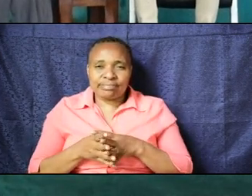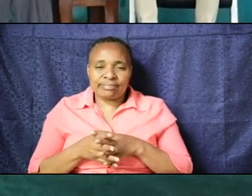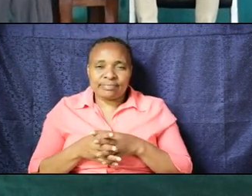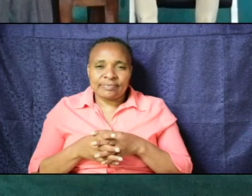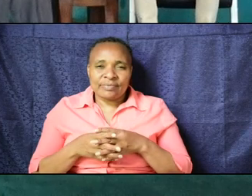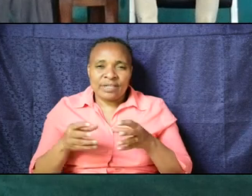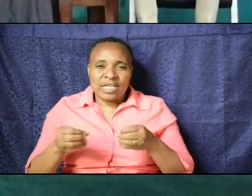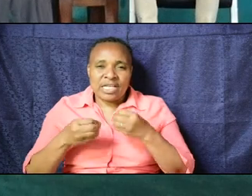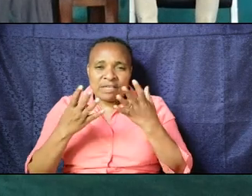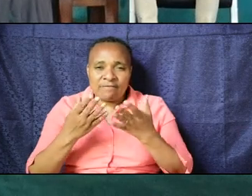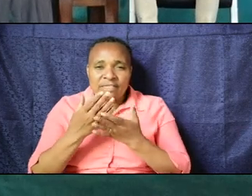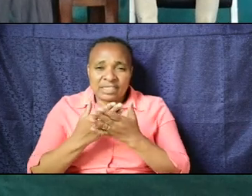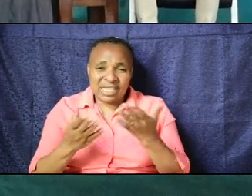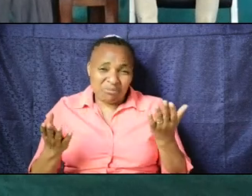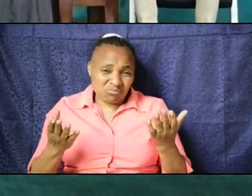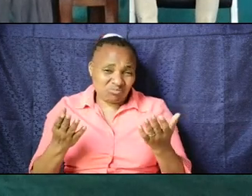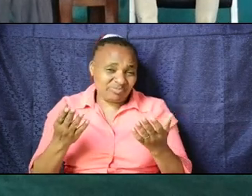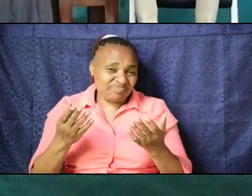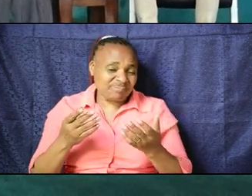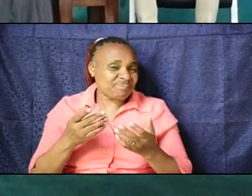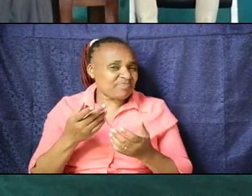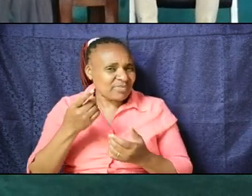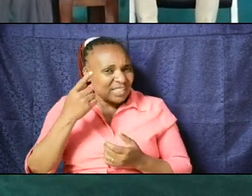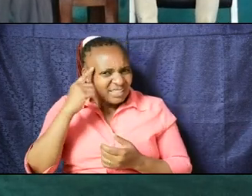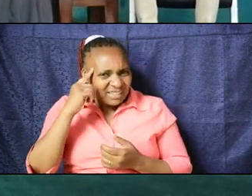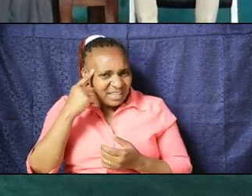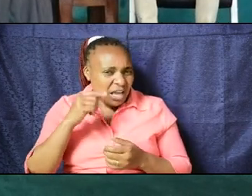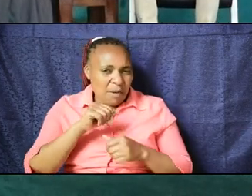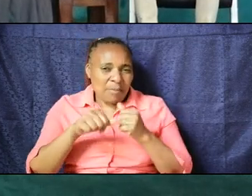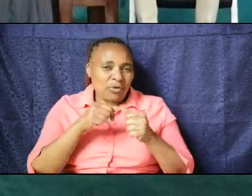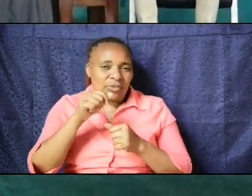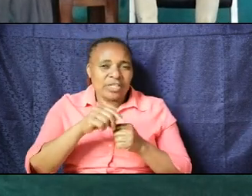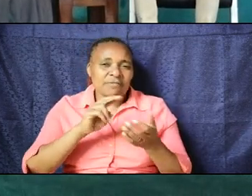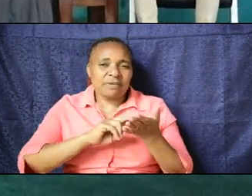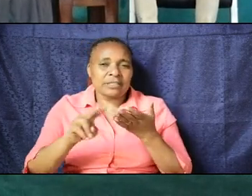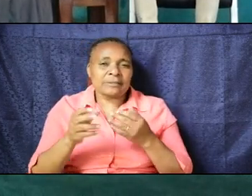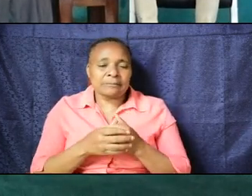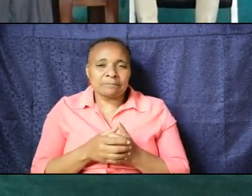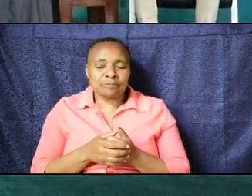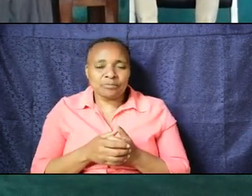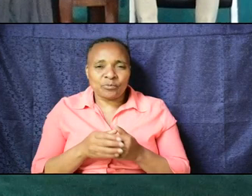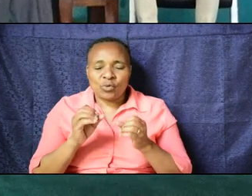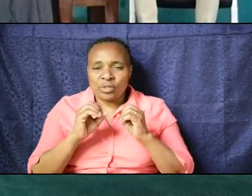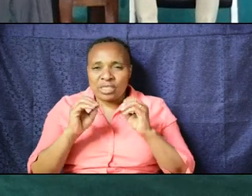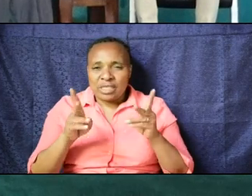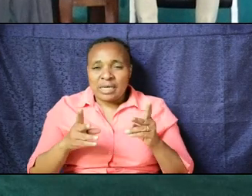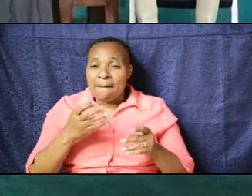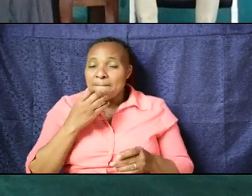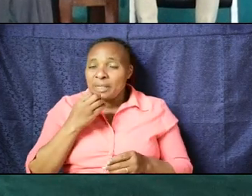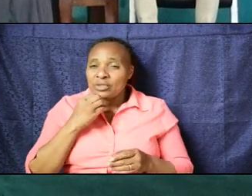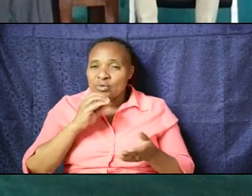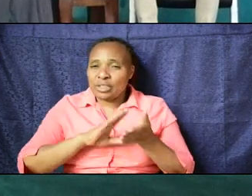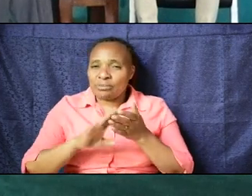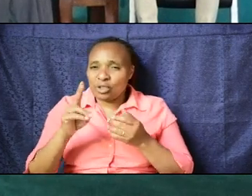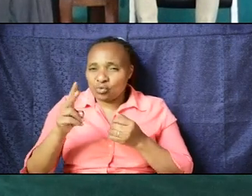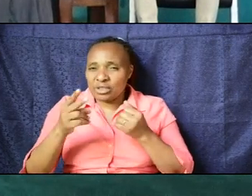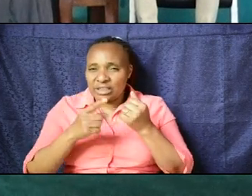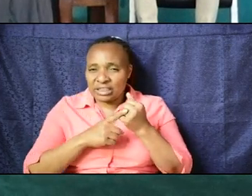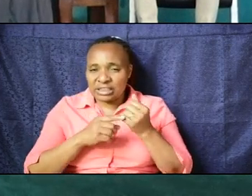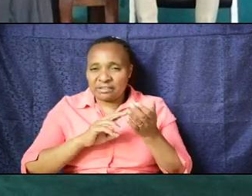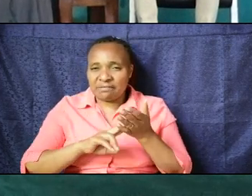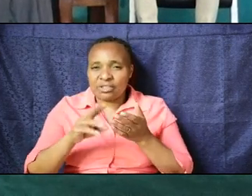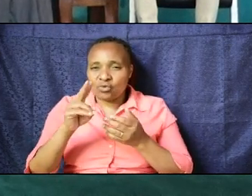give us some highlights on what do you think about that. Okay, Matthew 26,